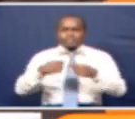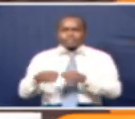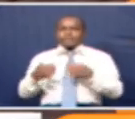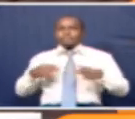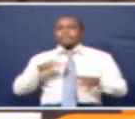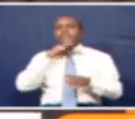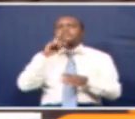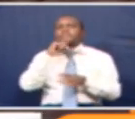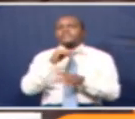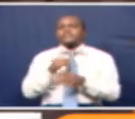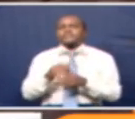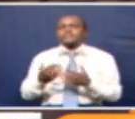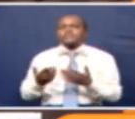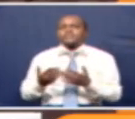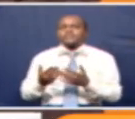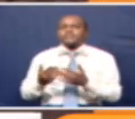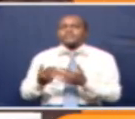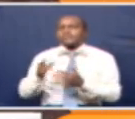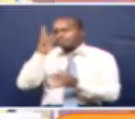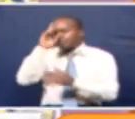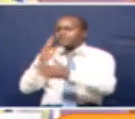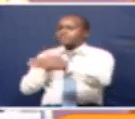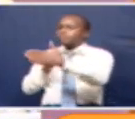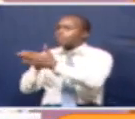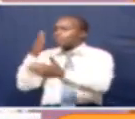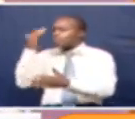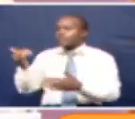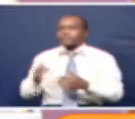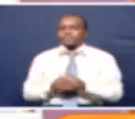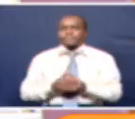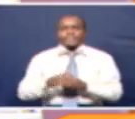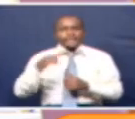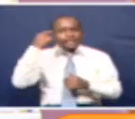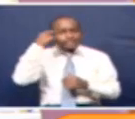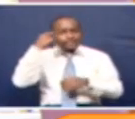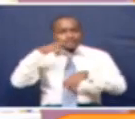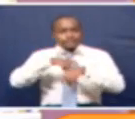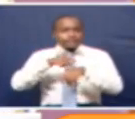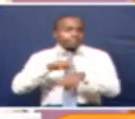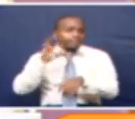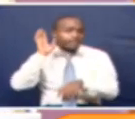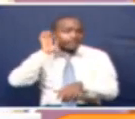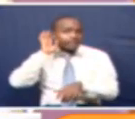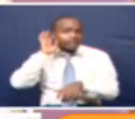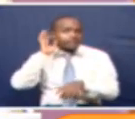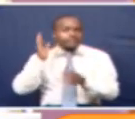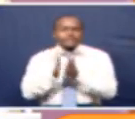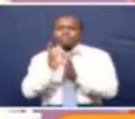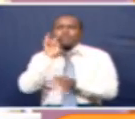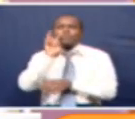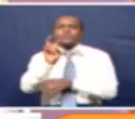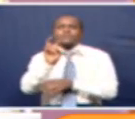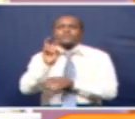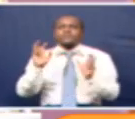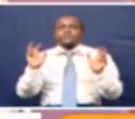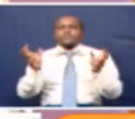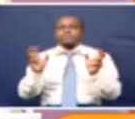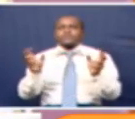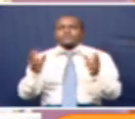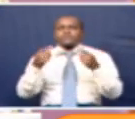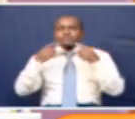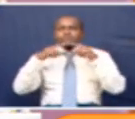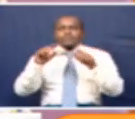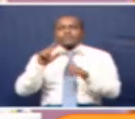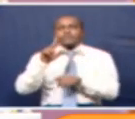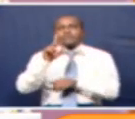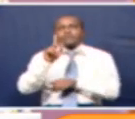their lives. Why should they stop them? No, I think when I had and watch the press conference of Jafet